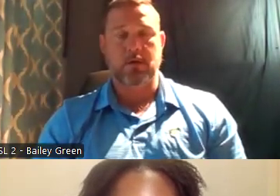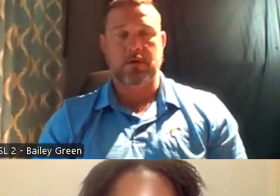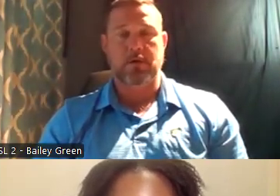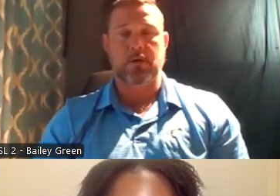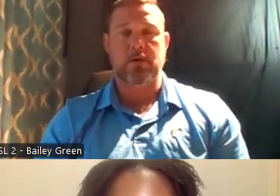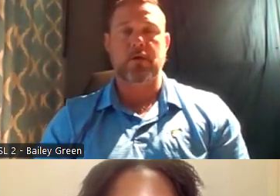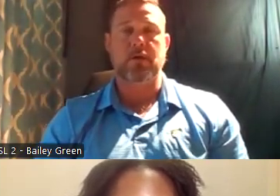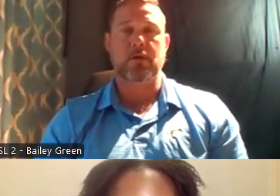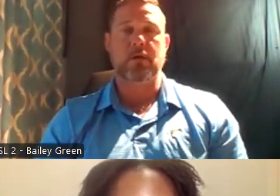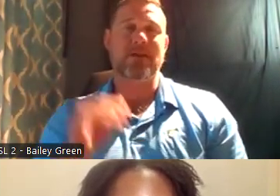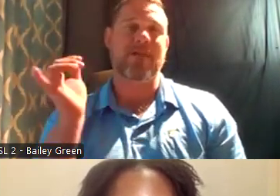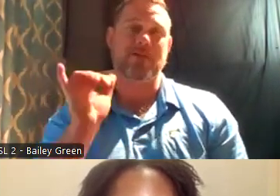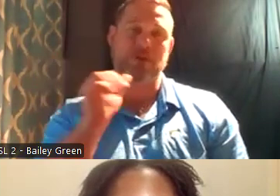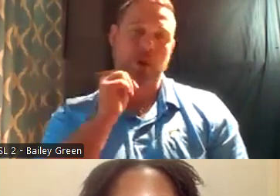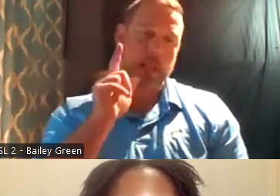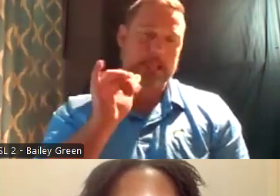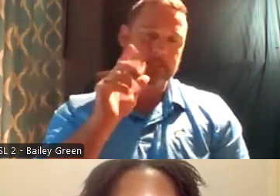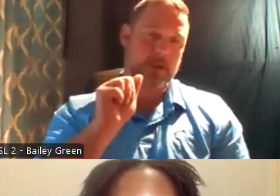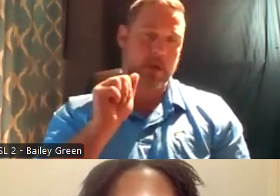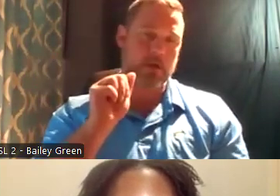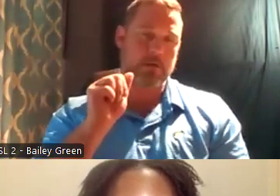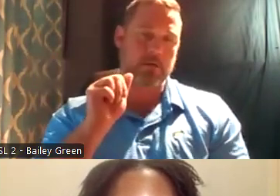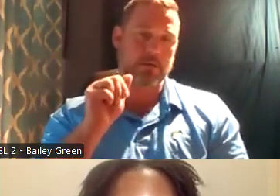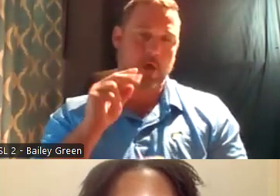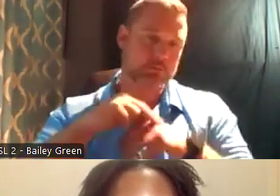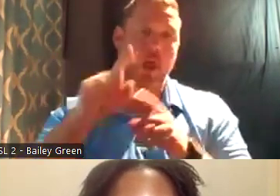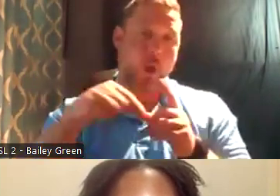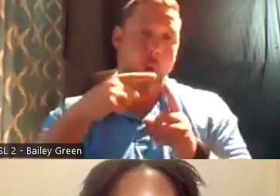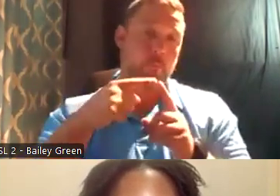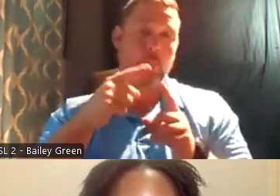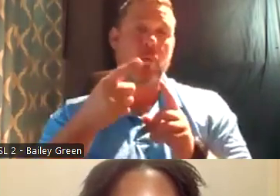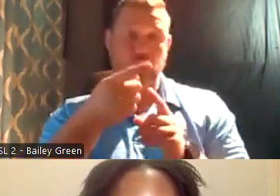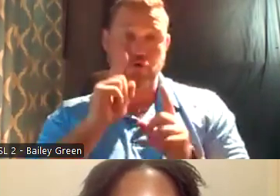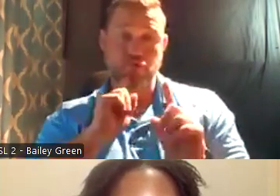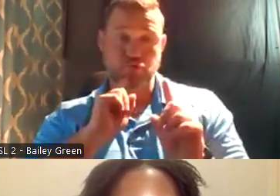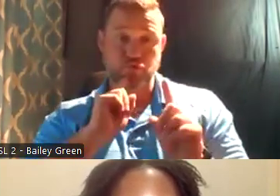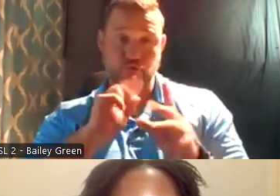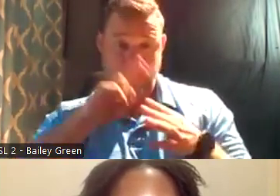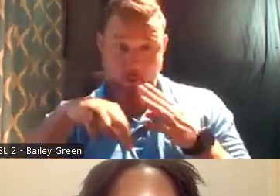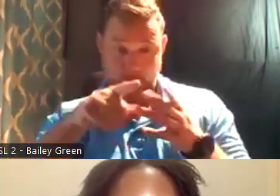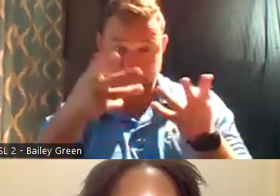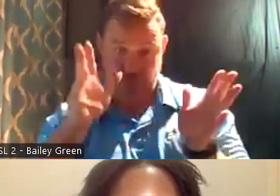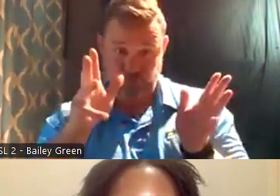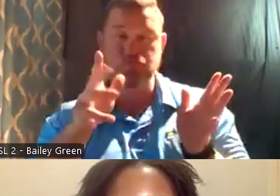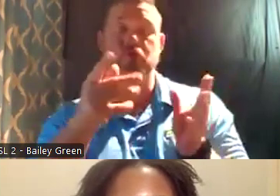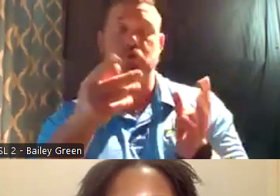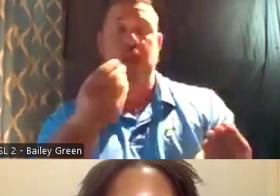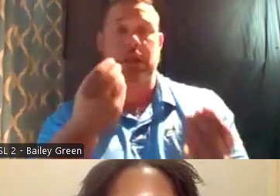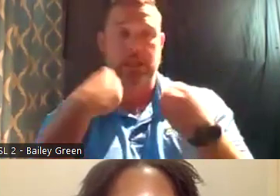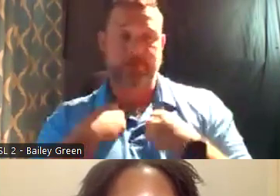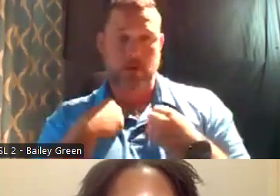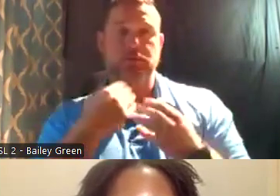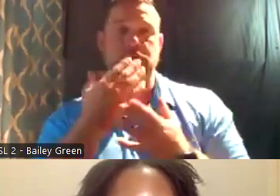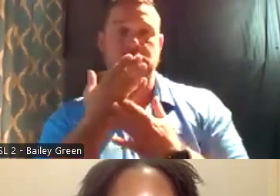And also, not to put Lisa on the spot, but I'm hoping that when your report is done, you can maybe give us